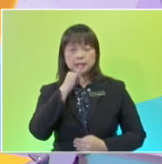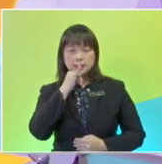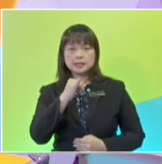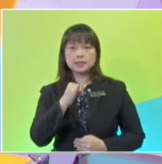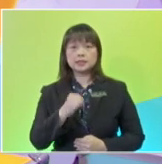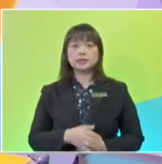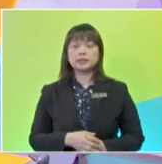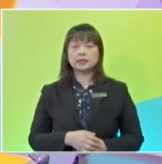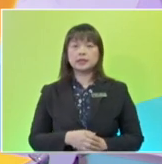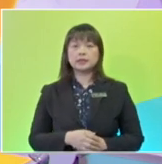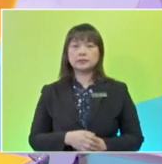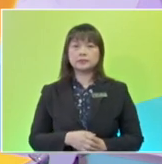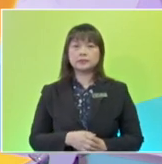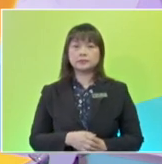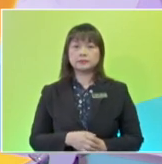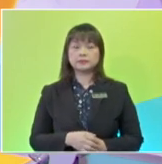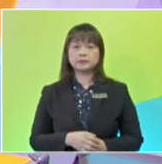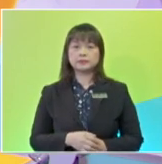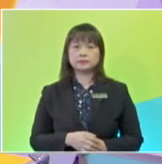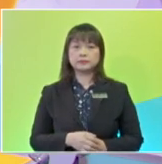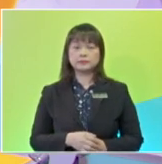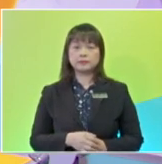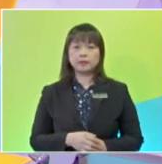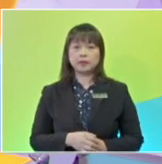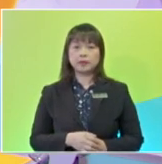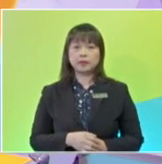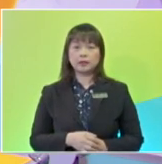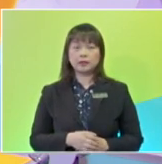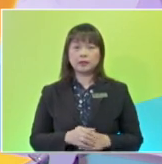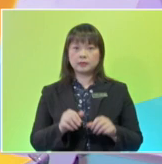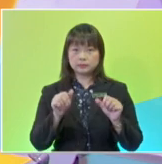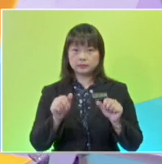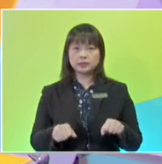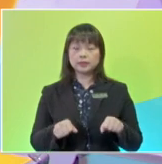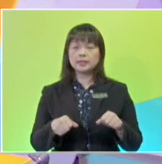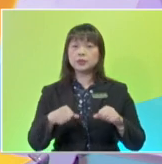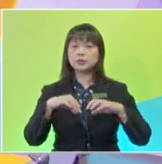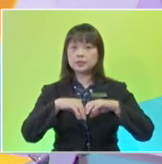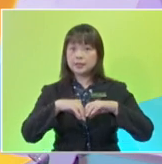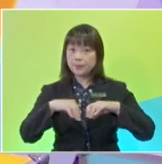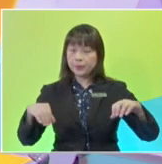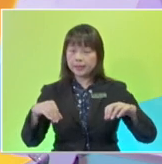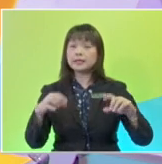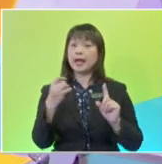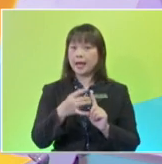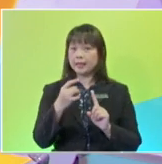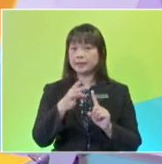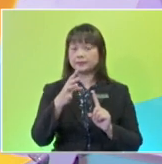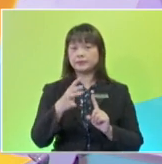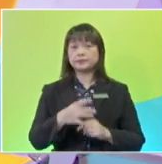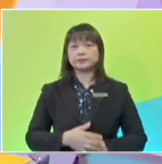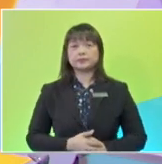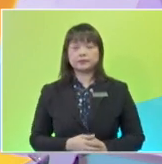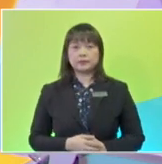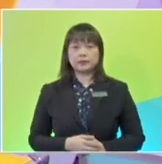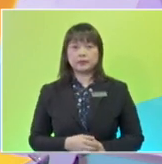certain mixture. Yeah, certain mixture. Right. When there's a magnet and if there is any iron around a mixture, we put a magnet